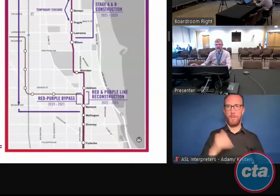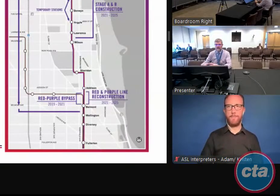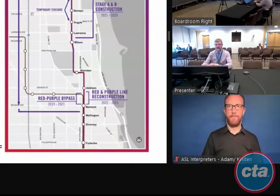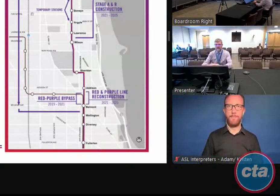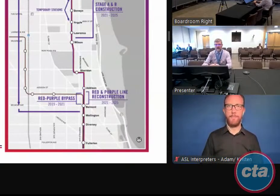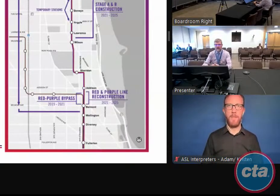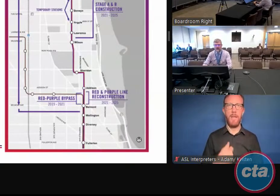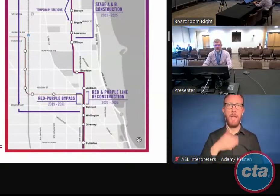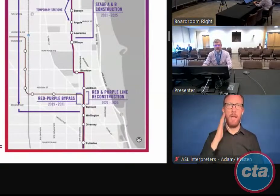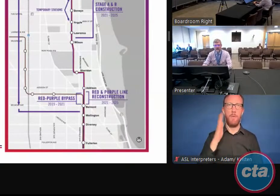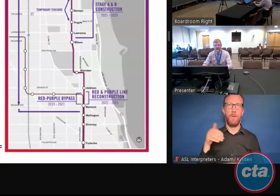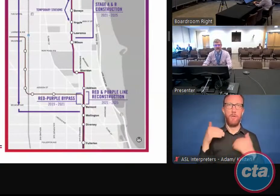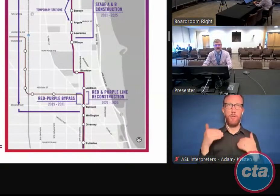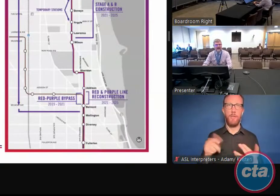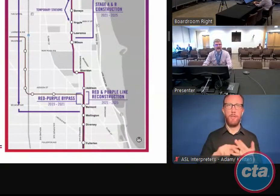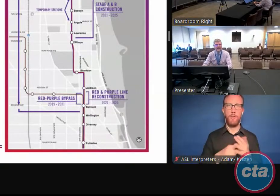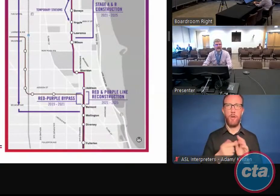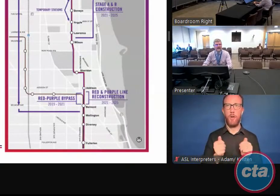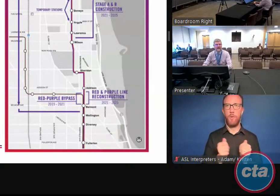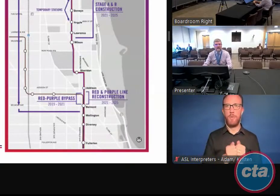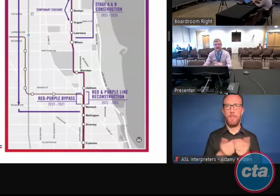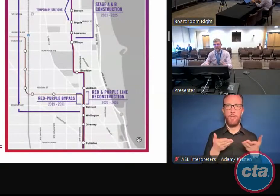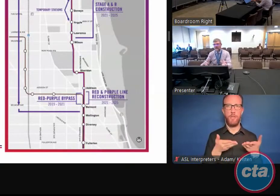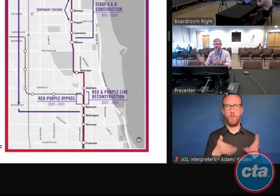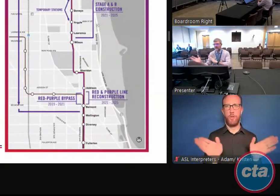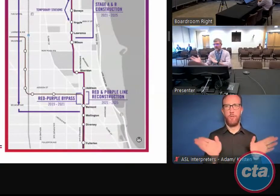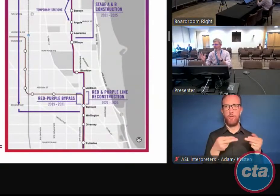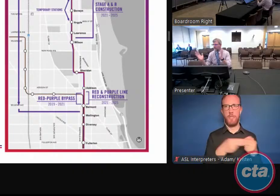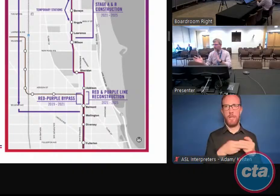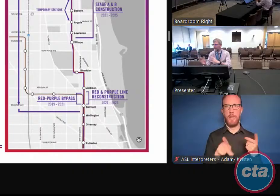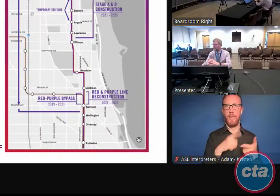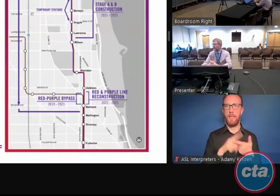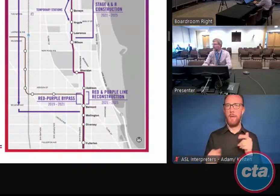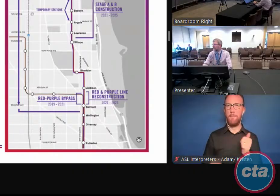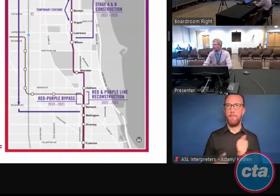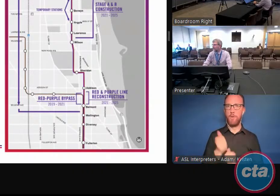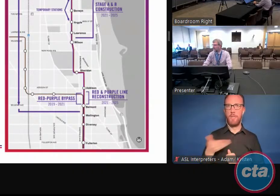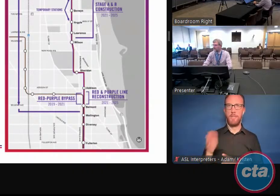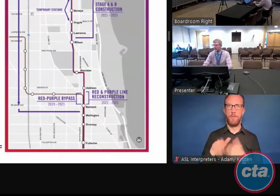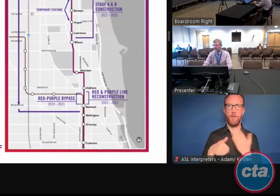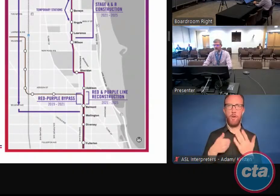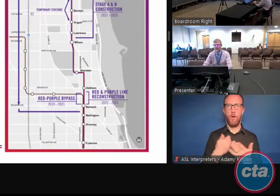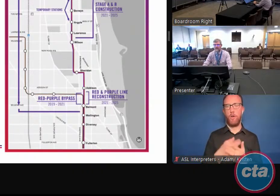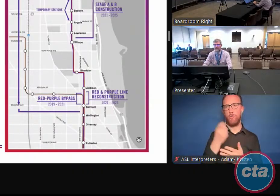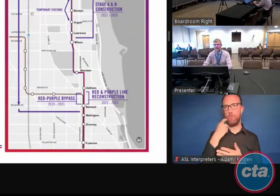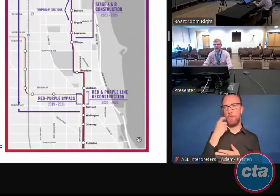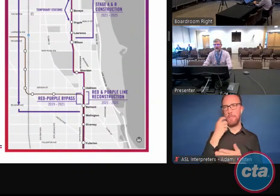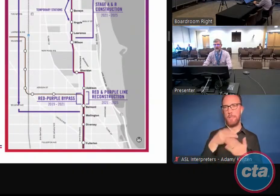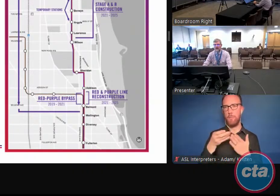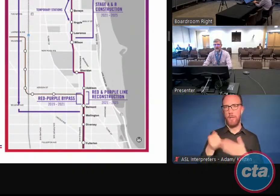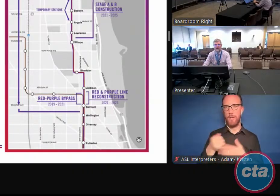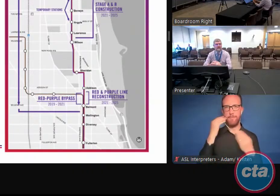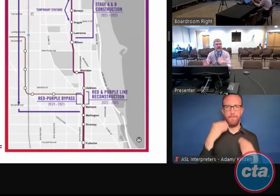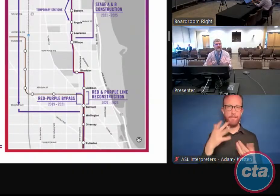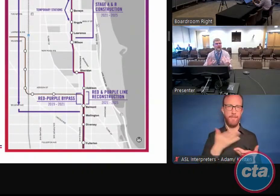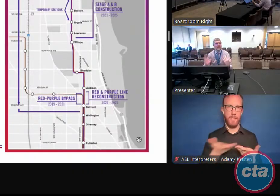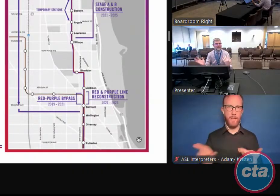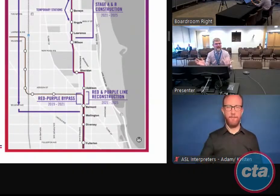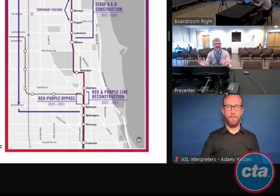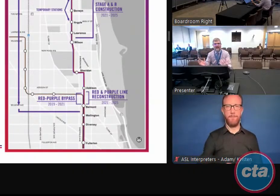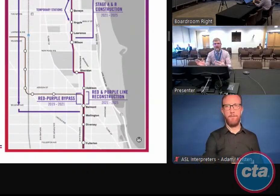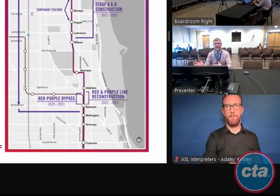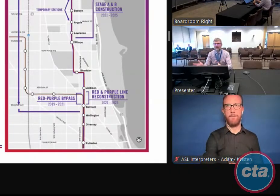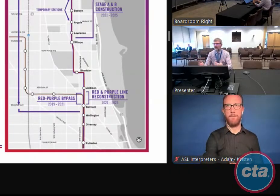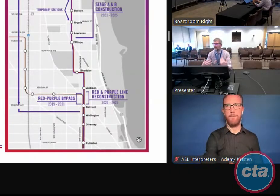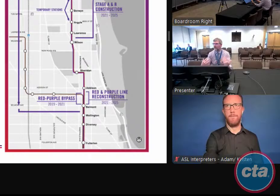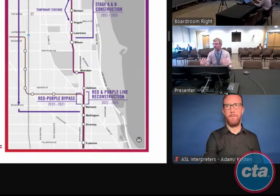I will start with kind of a general slide and then most of it's recent project update stuff. So not knowing